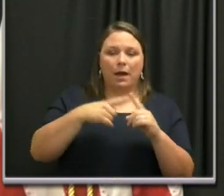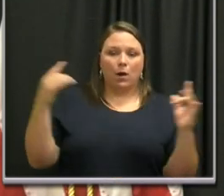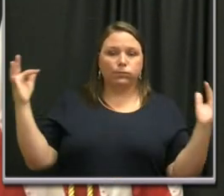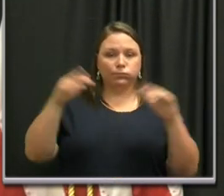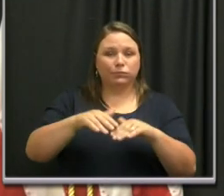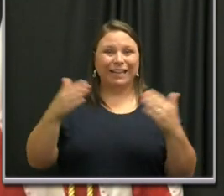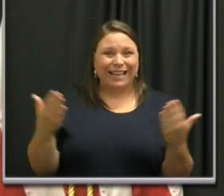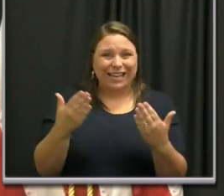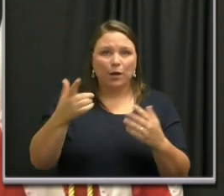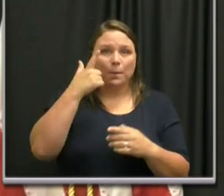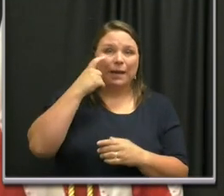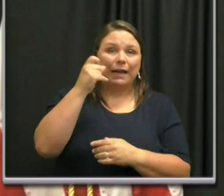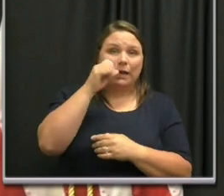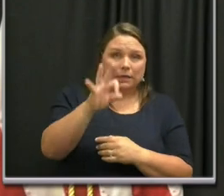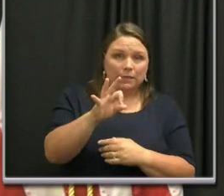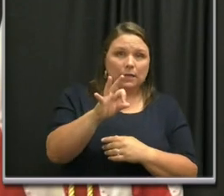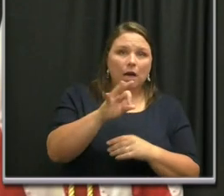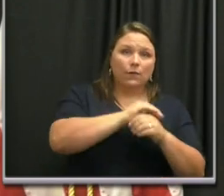health situation?